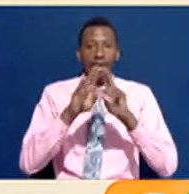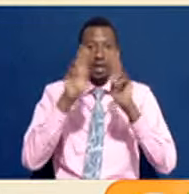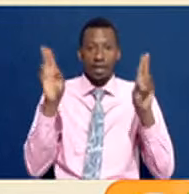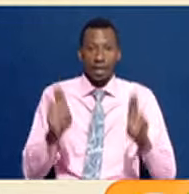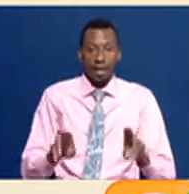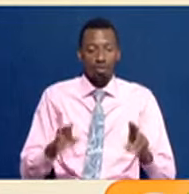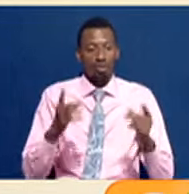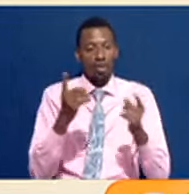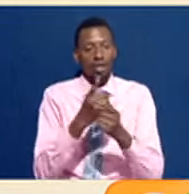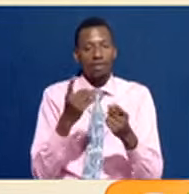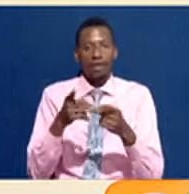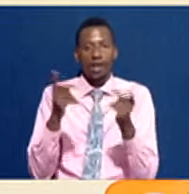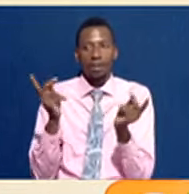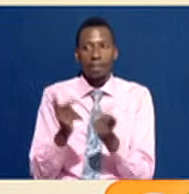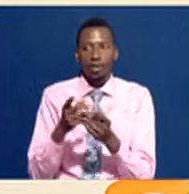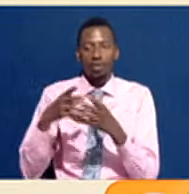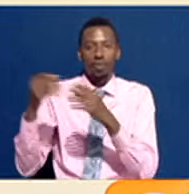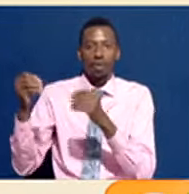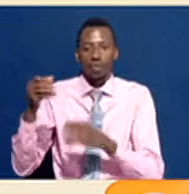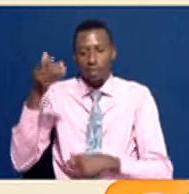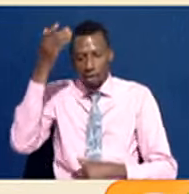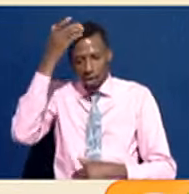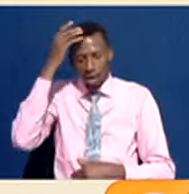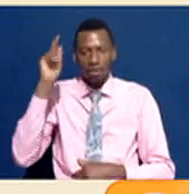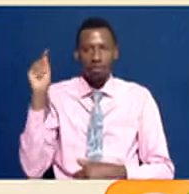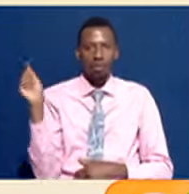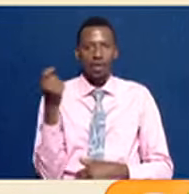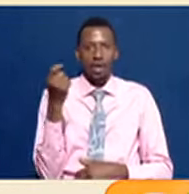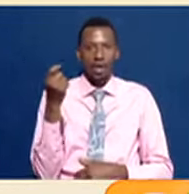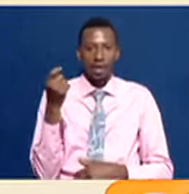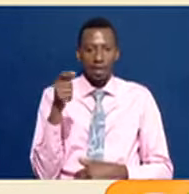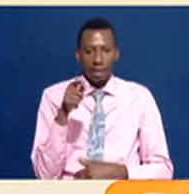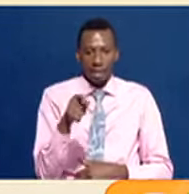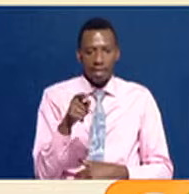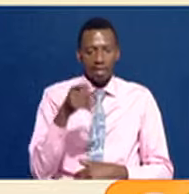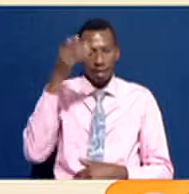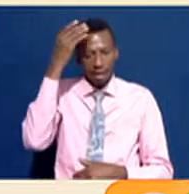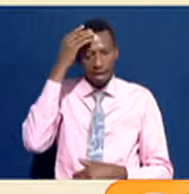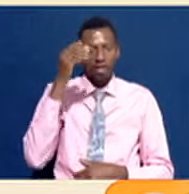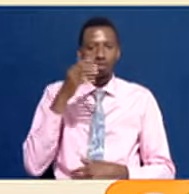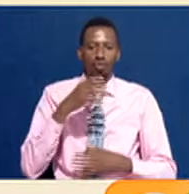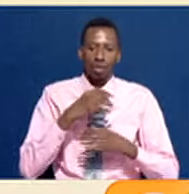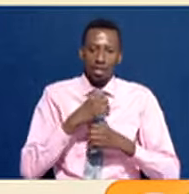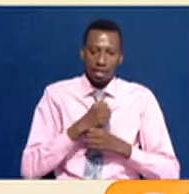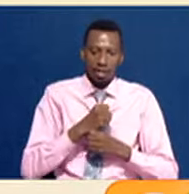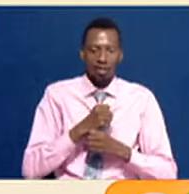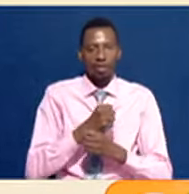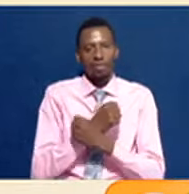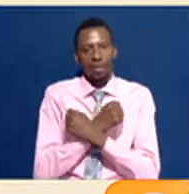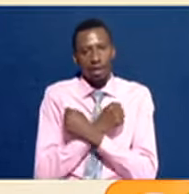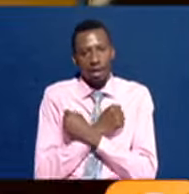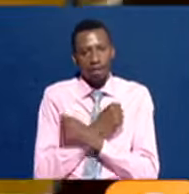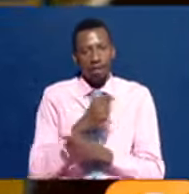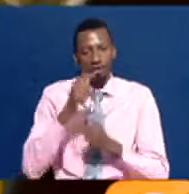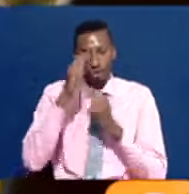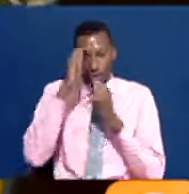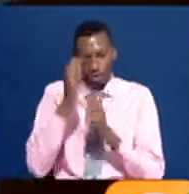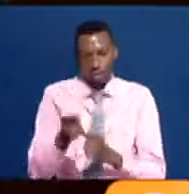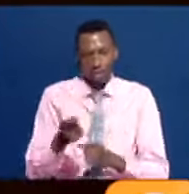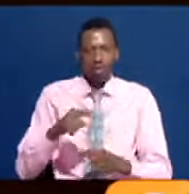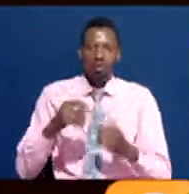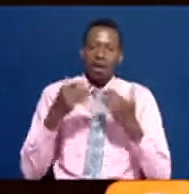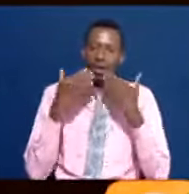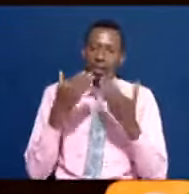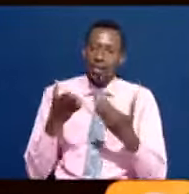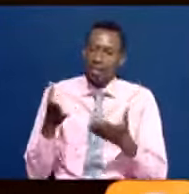go. A nurse from Kenya is a nurse to be trusted, to be loved and to be respected. We appreciate